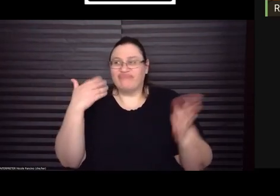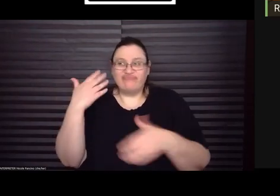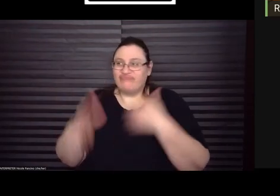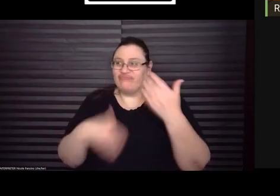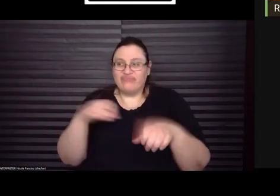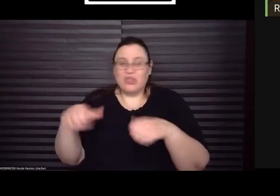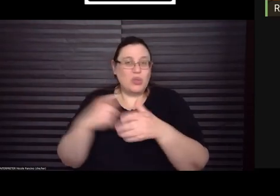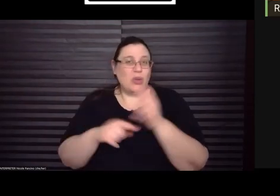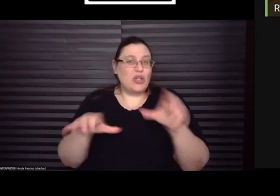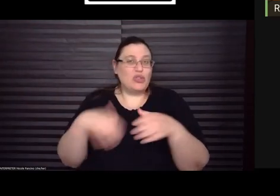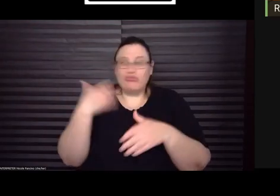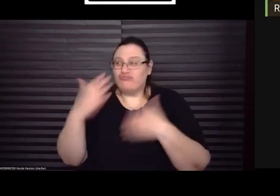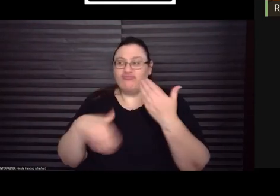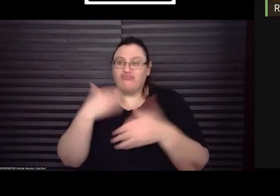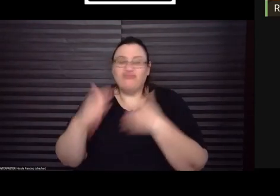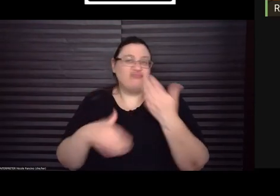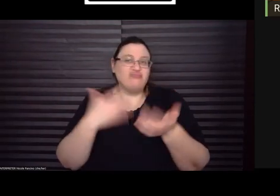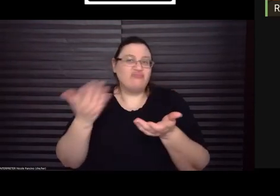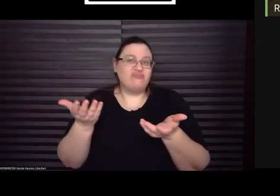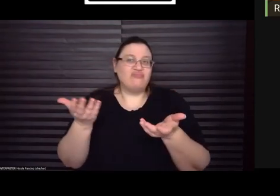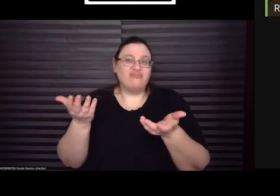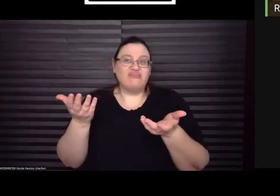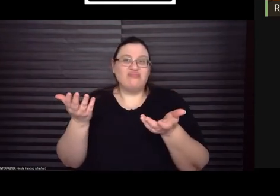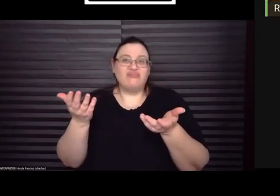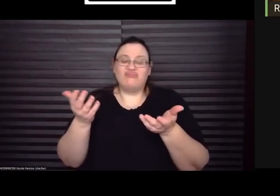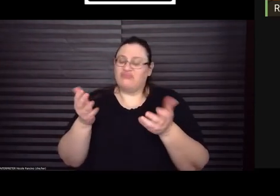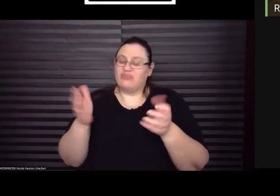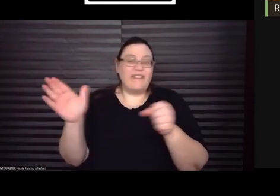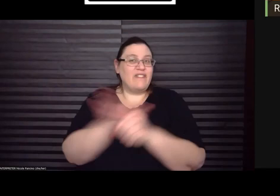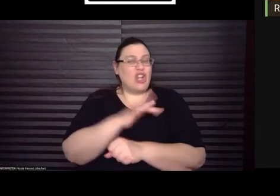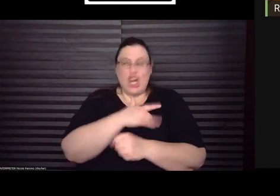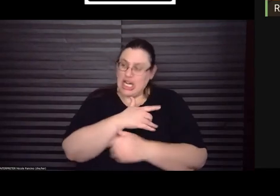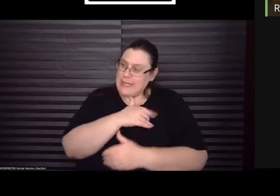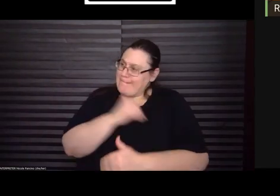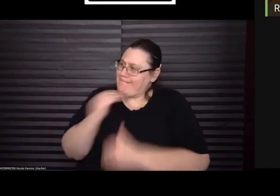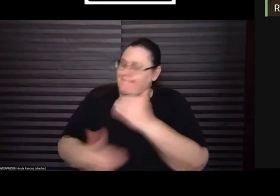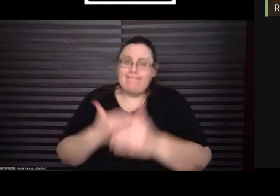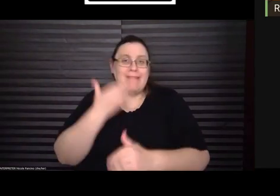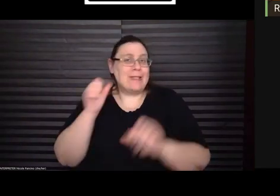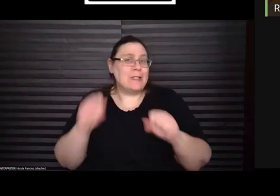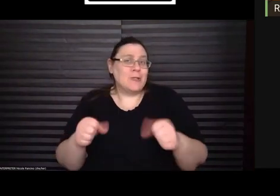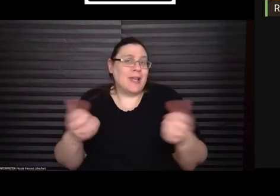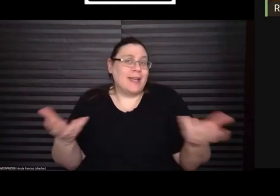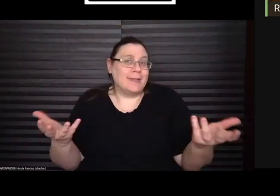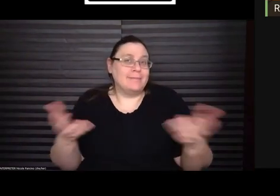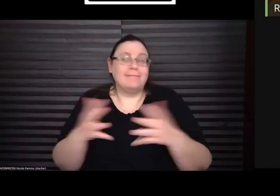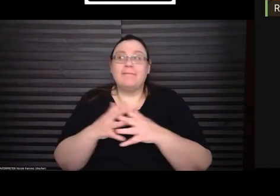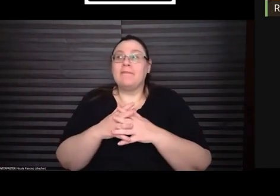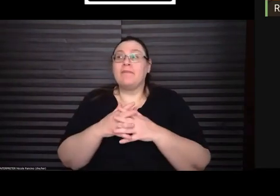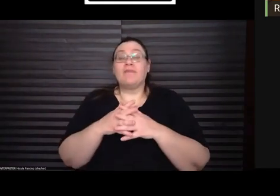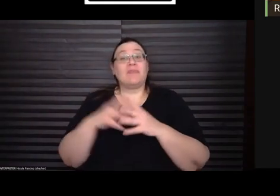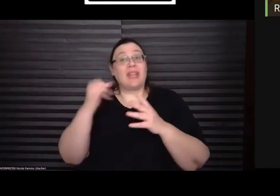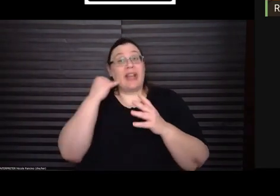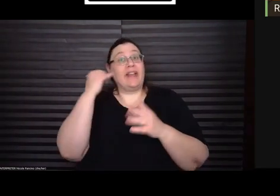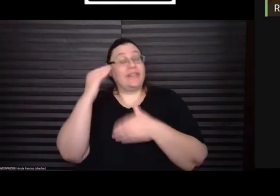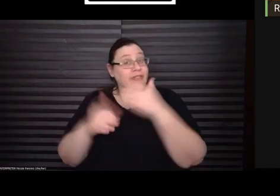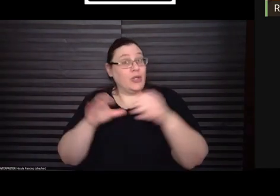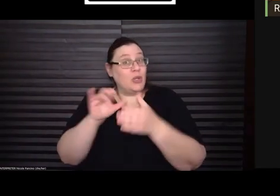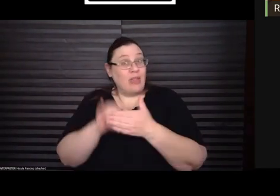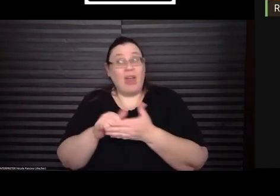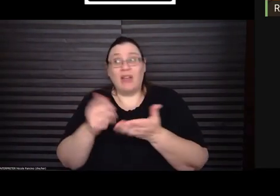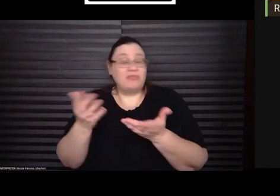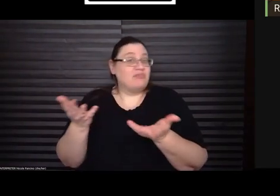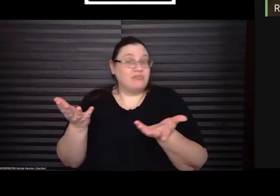have to do what you do as, you know, as wholeheartedly as you can. And if you do that,